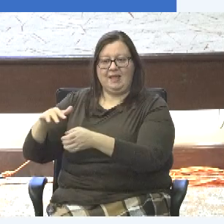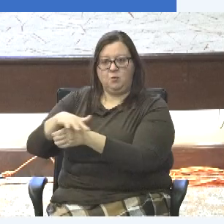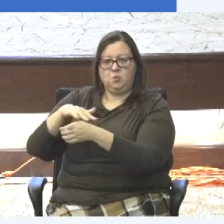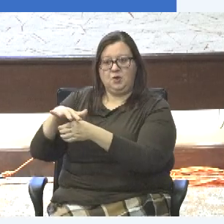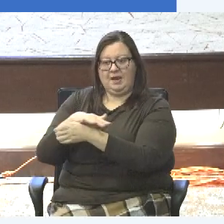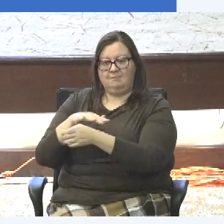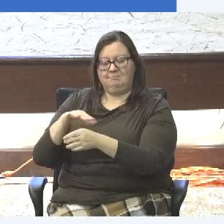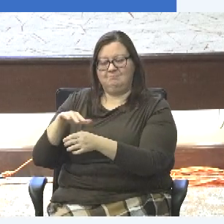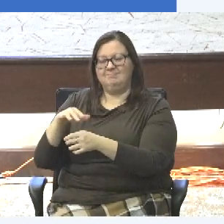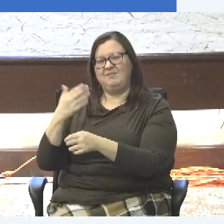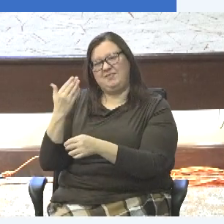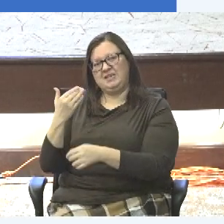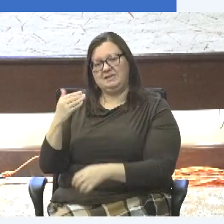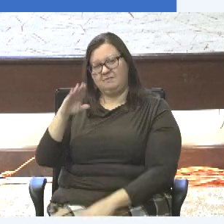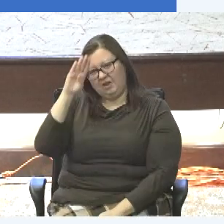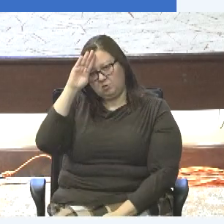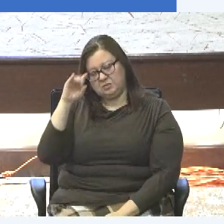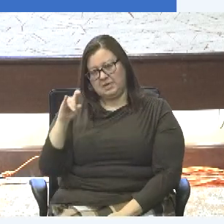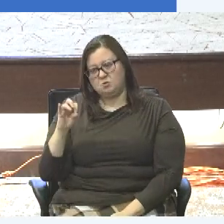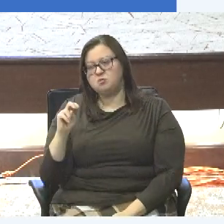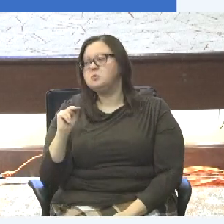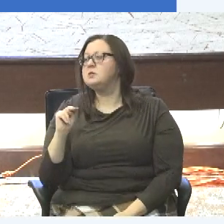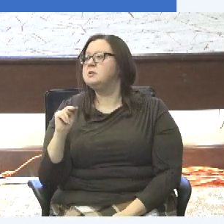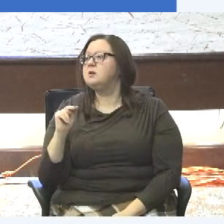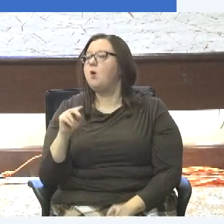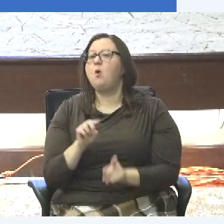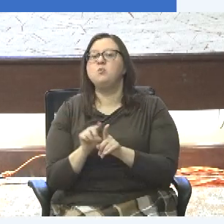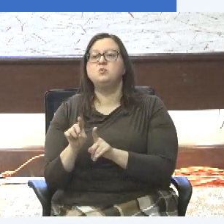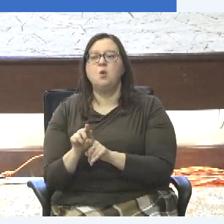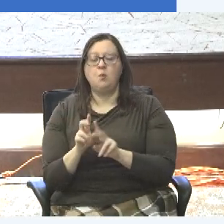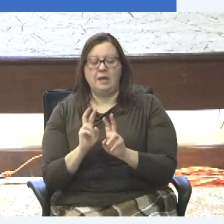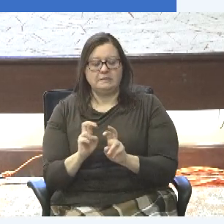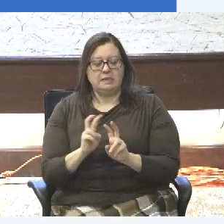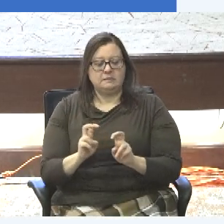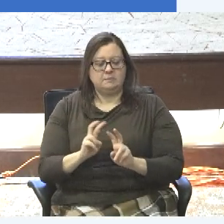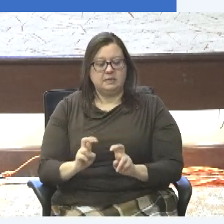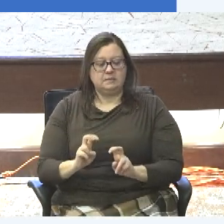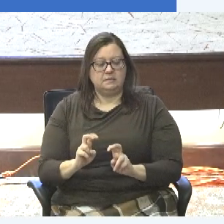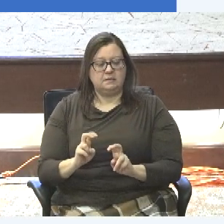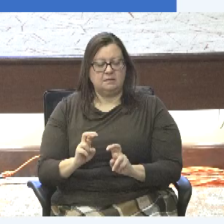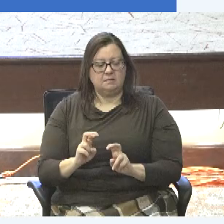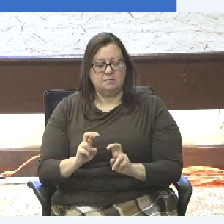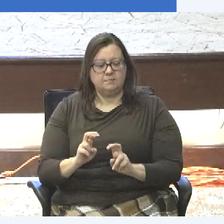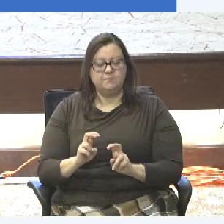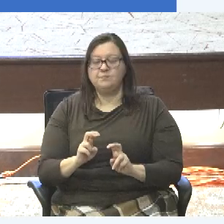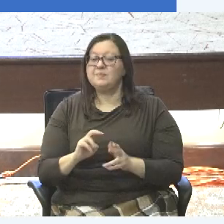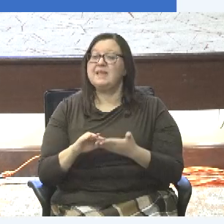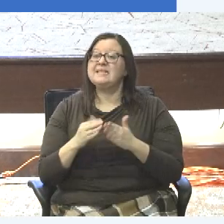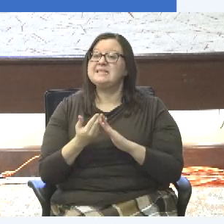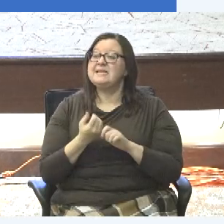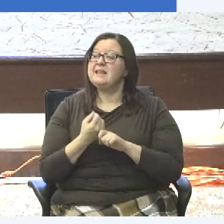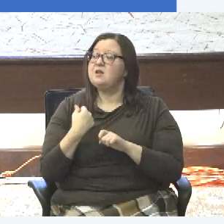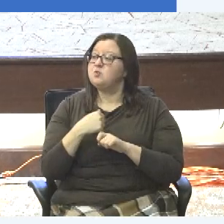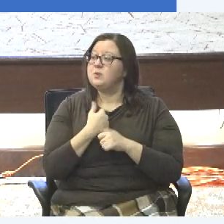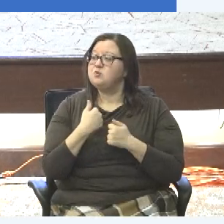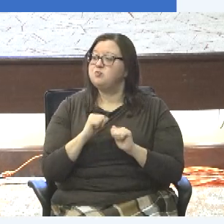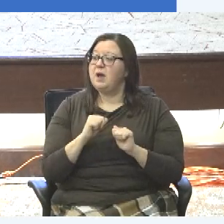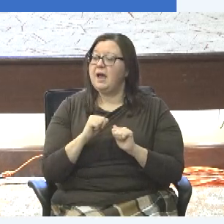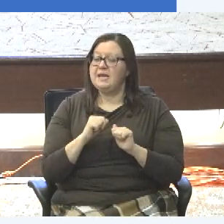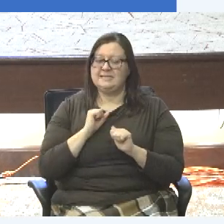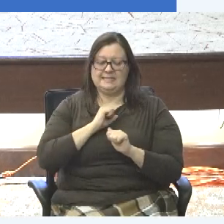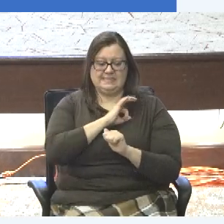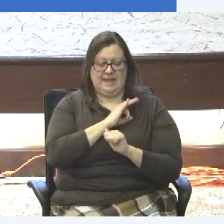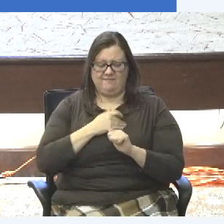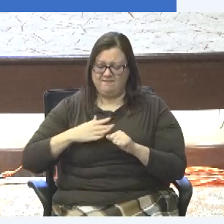15. And then we also completed the consultant assessment. So in the very early stages of last year, the city contracted with Kramer Associates to really do a